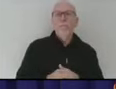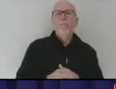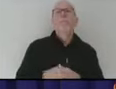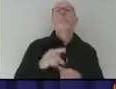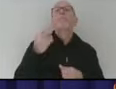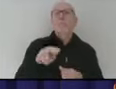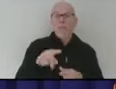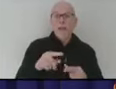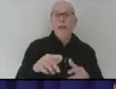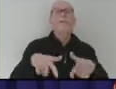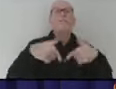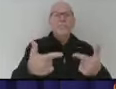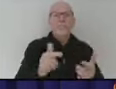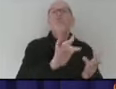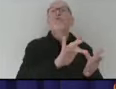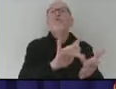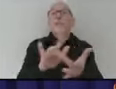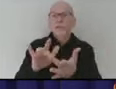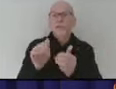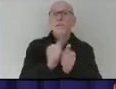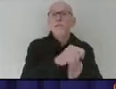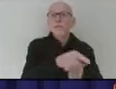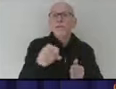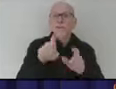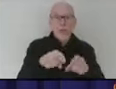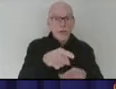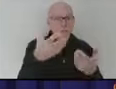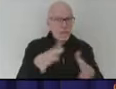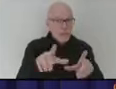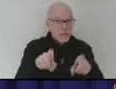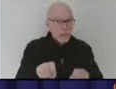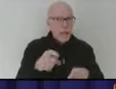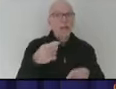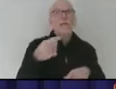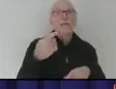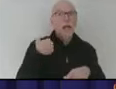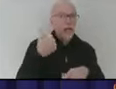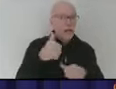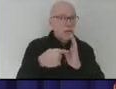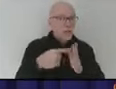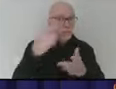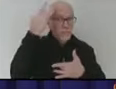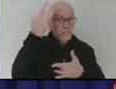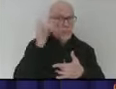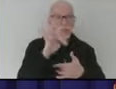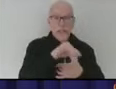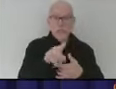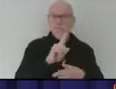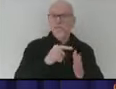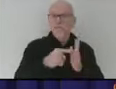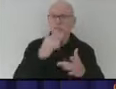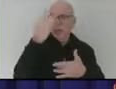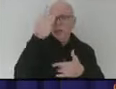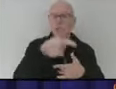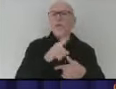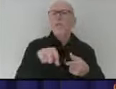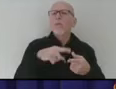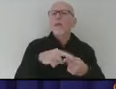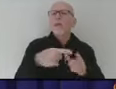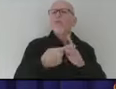those individuals with questions. We asked whether they had been tested and if they had symptoms. If they were symptomatic, we asked when those symptoms